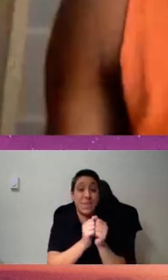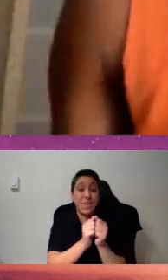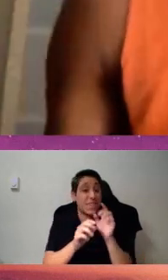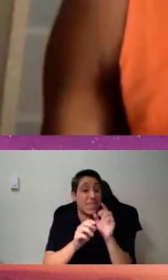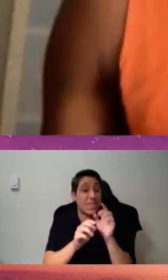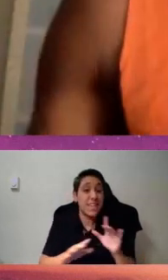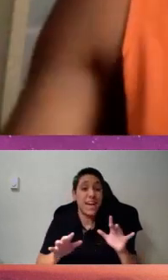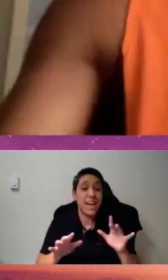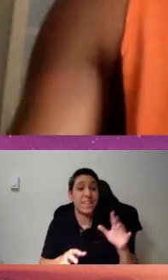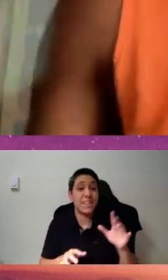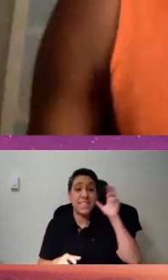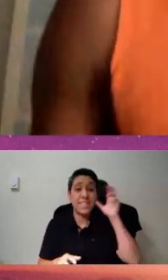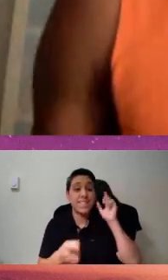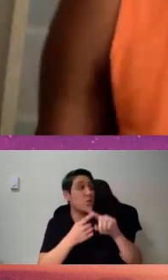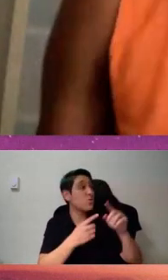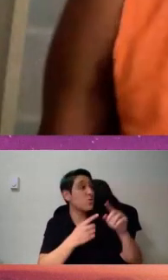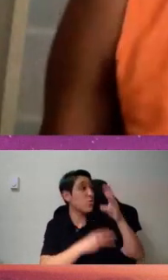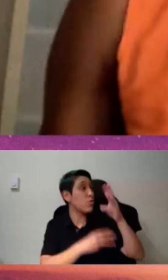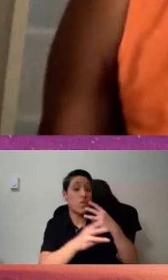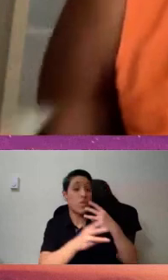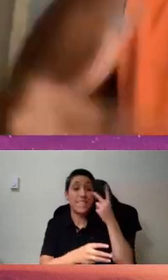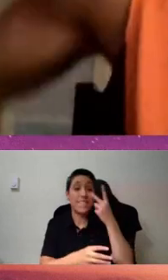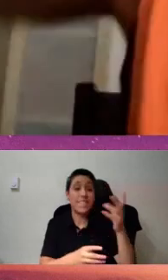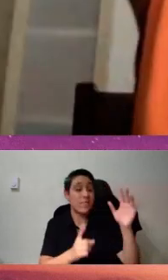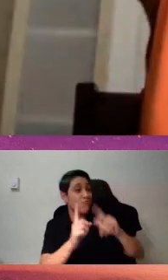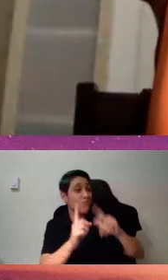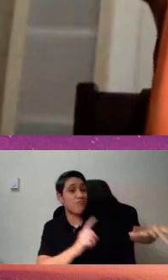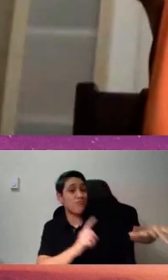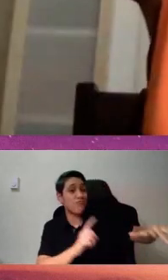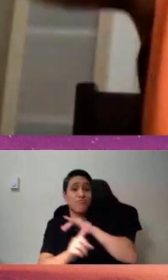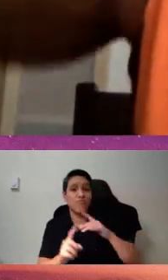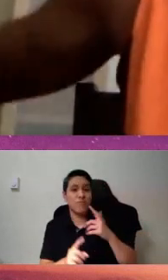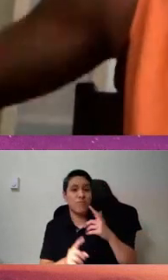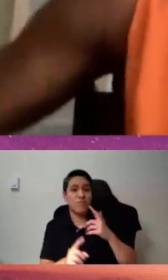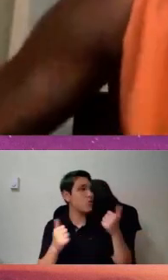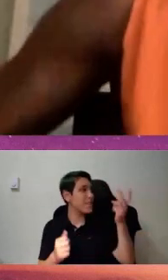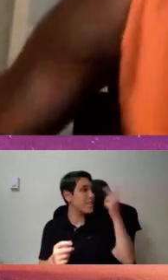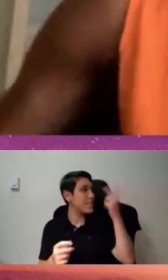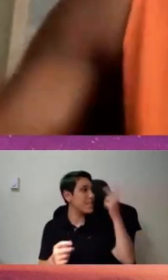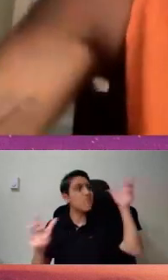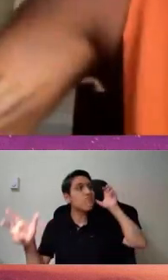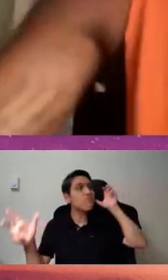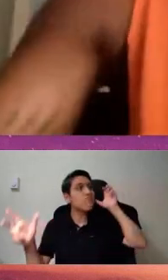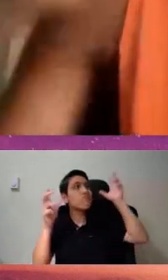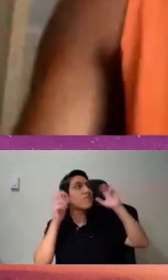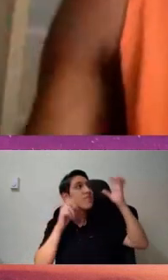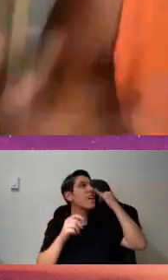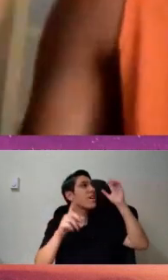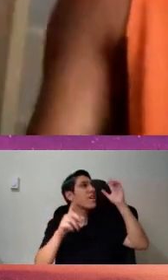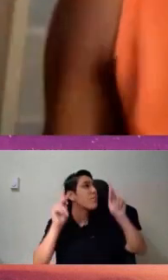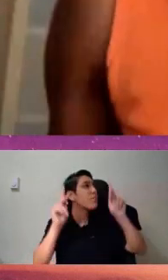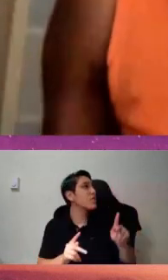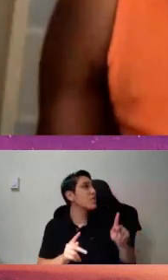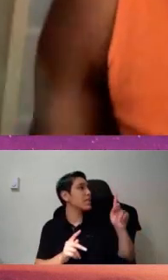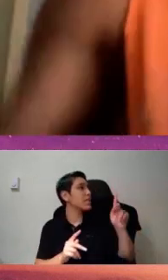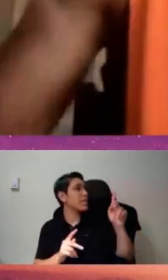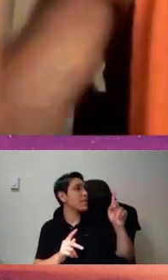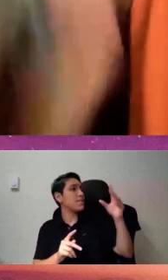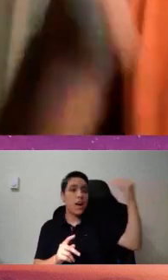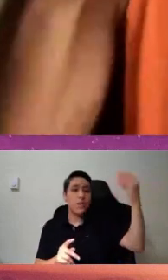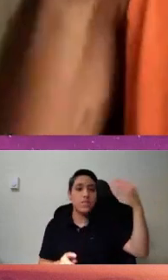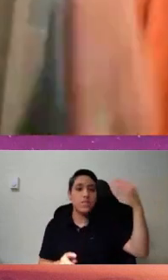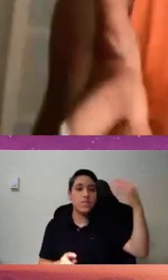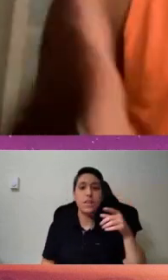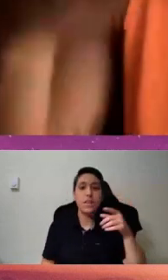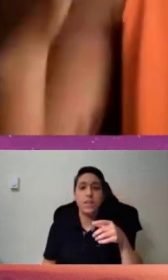to the world and seeing what's around me. There's construction on this side. There's someone screaming down there. You know, there's someone walking. Like, yeah, are you aware of the environment and where